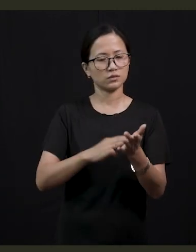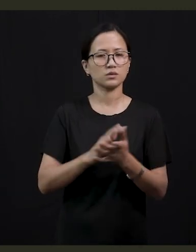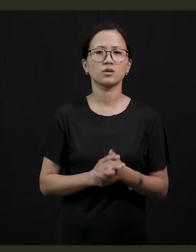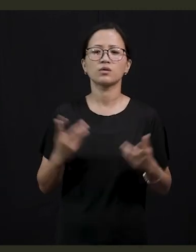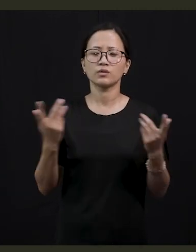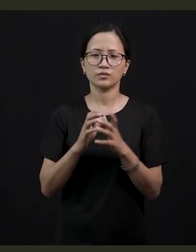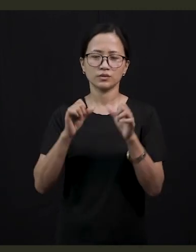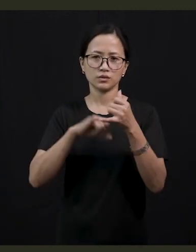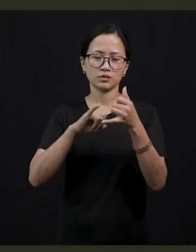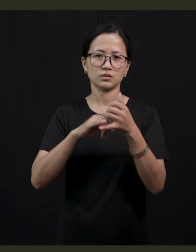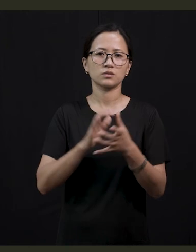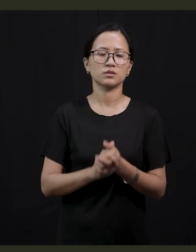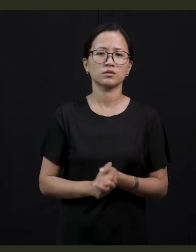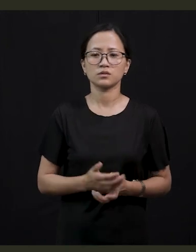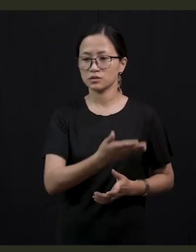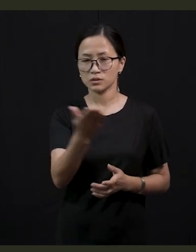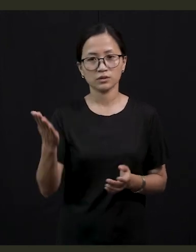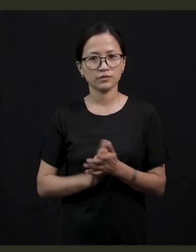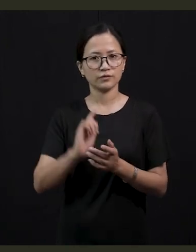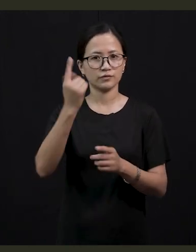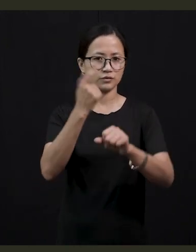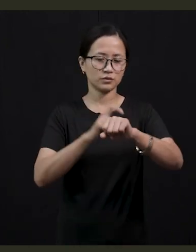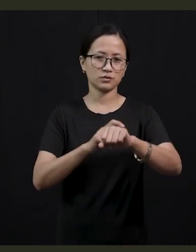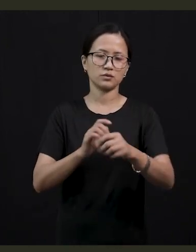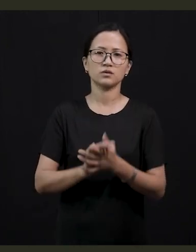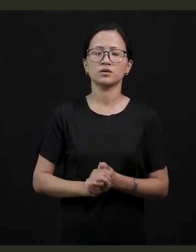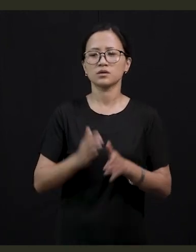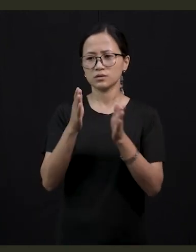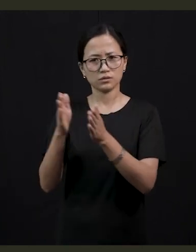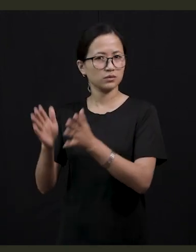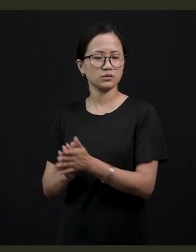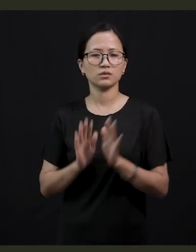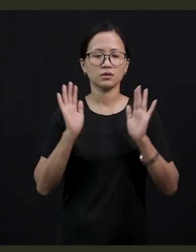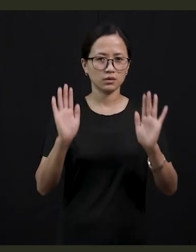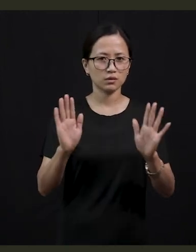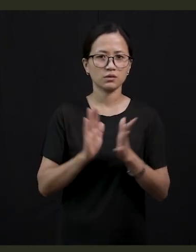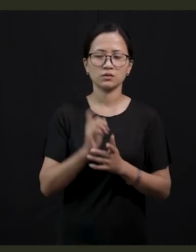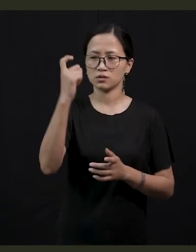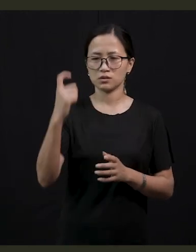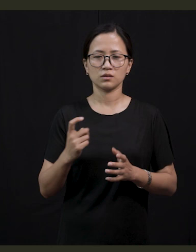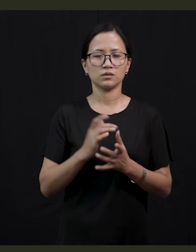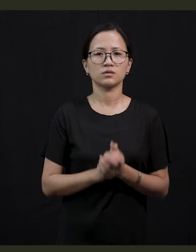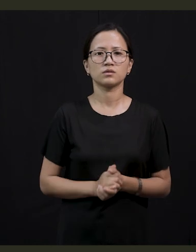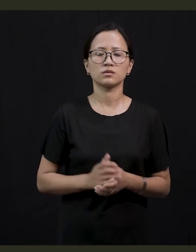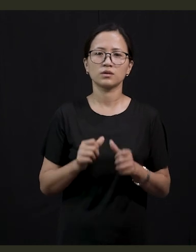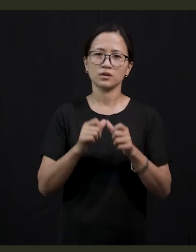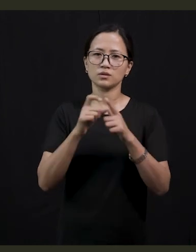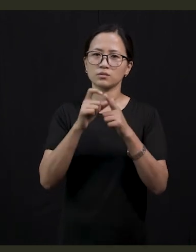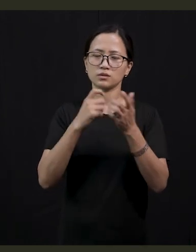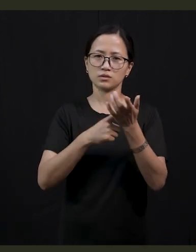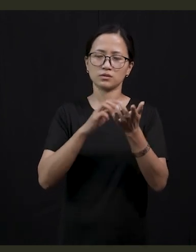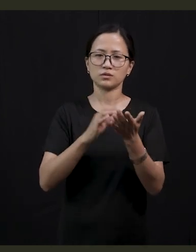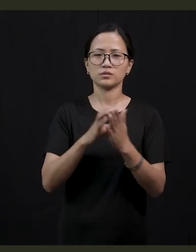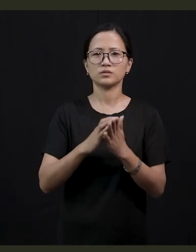the assembly is there for the first time, this first session happens, he needs to address the